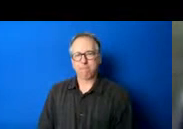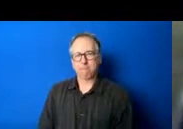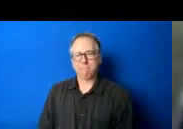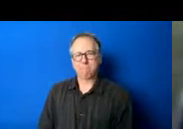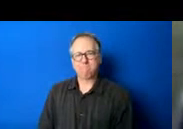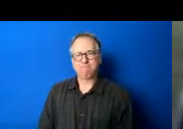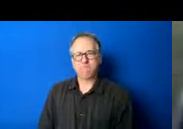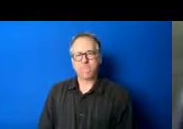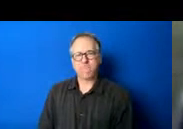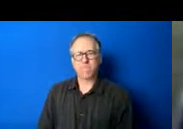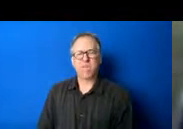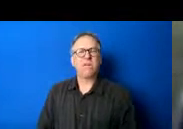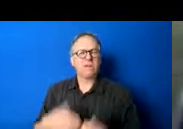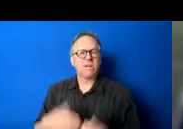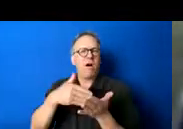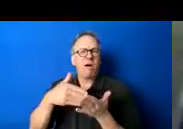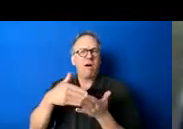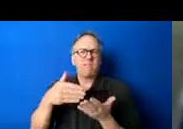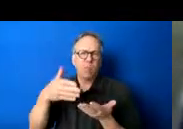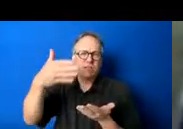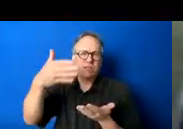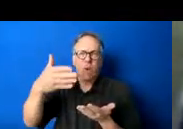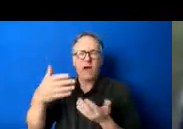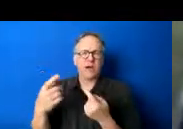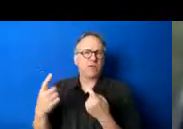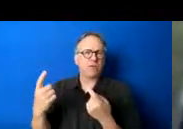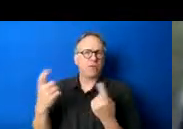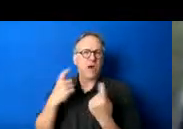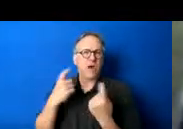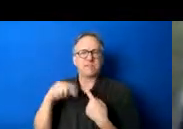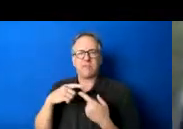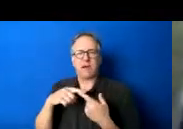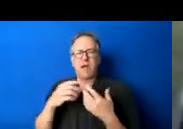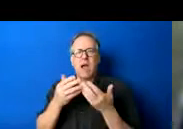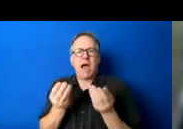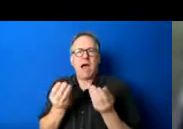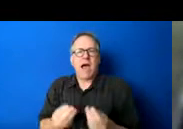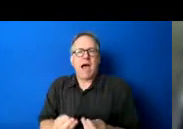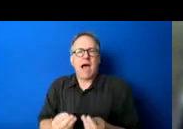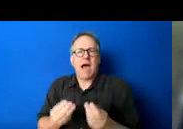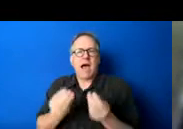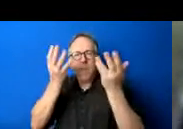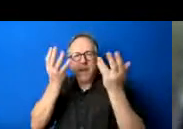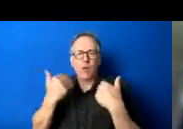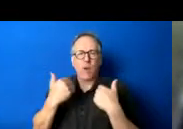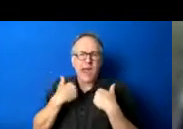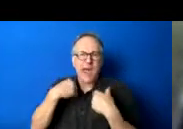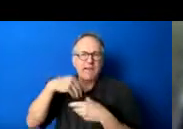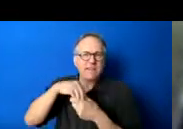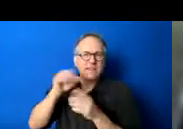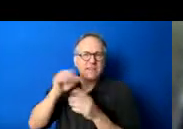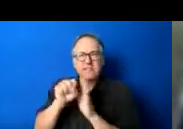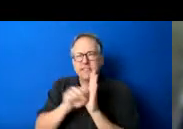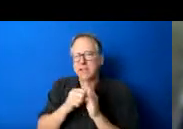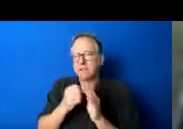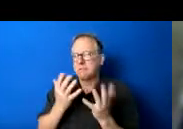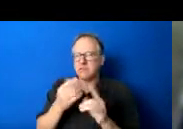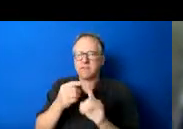I do receive questions, every once in a while about, how many do we have in the state? A couple months ago,